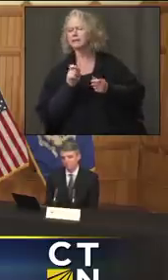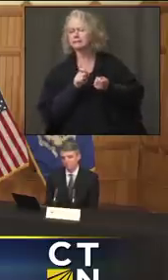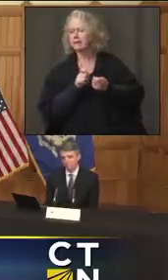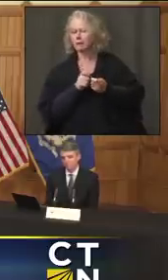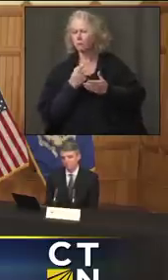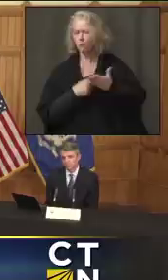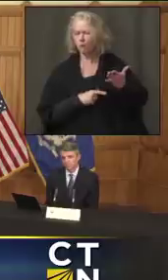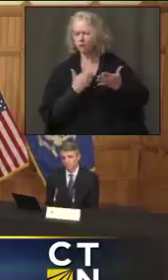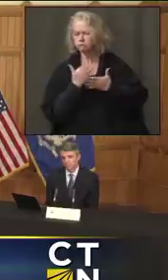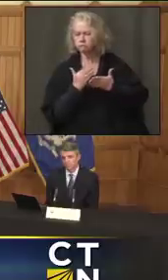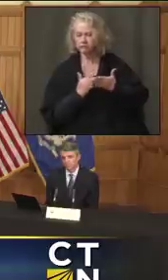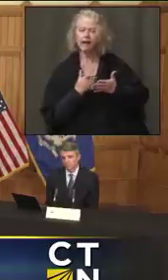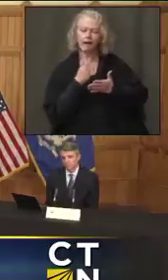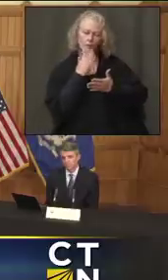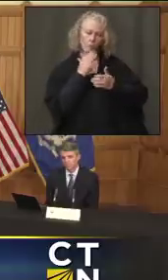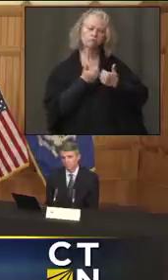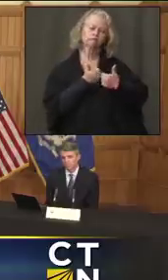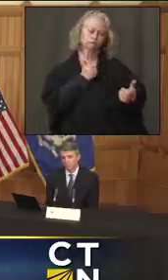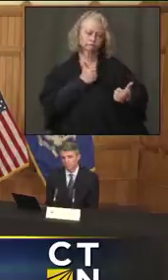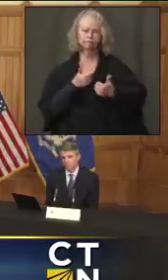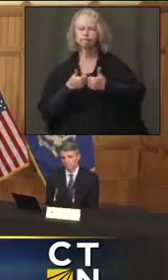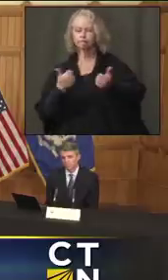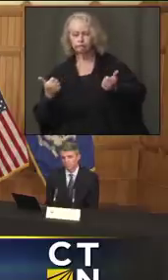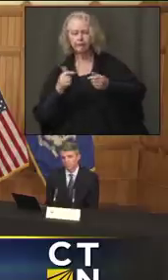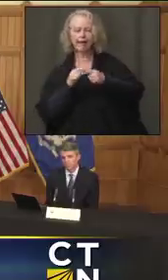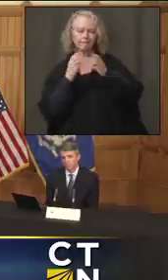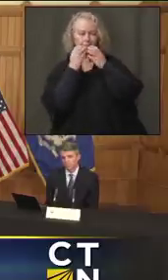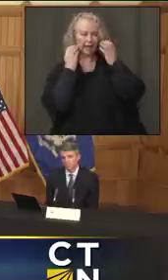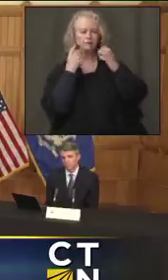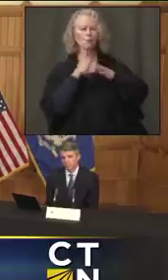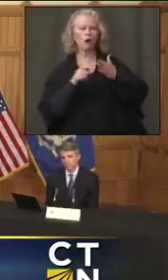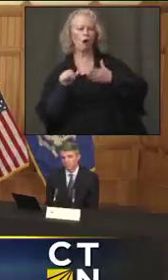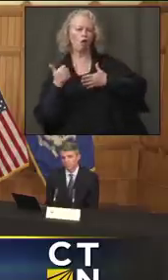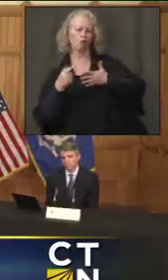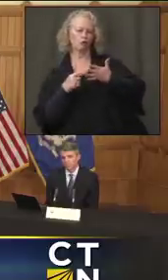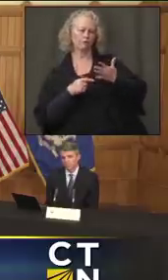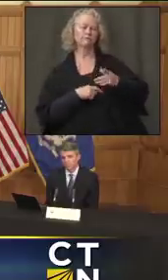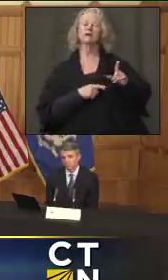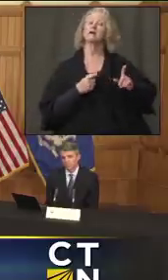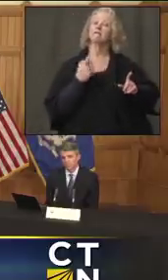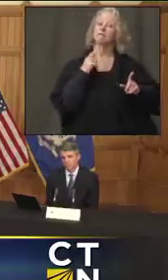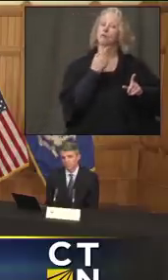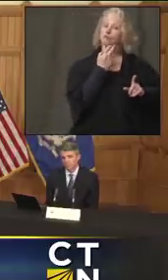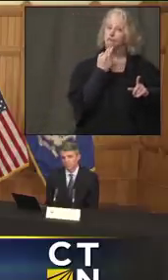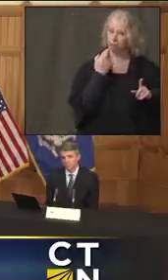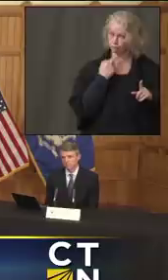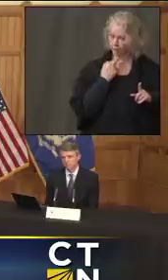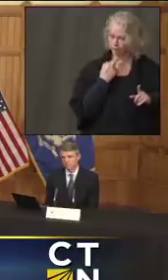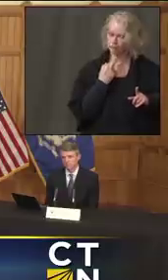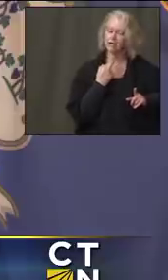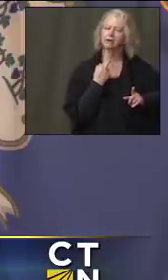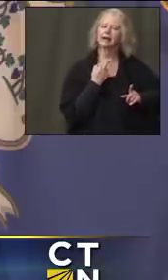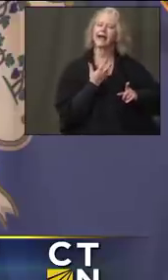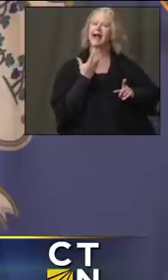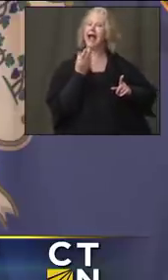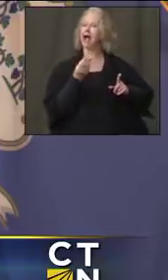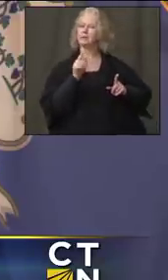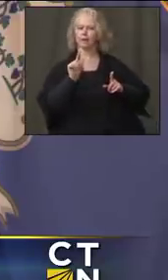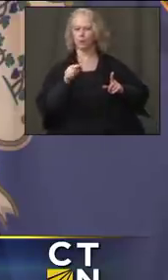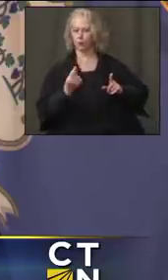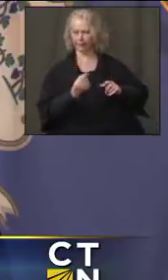guidelines besides social distancing and, say, wearing a face mask? Well, for the restaurants, as you know, outside